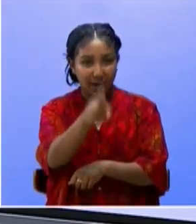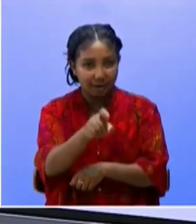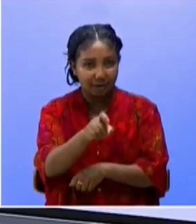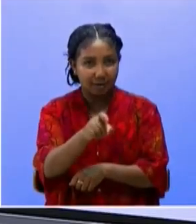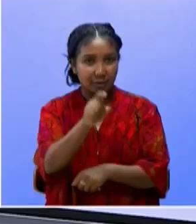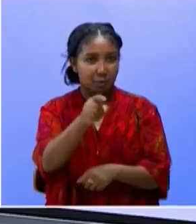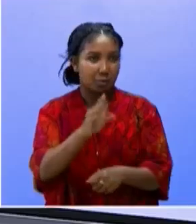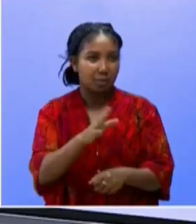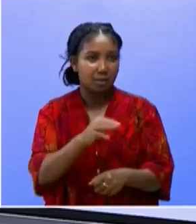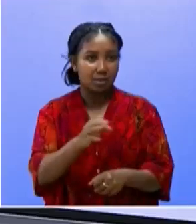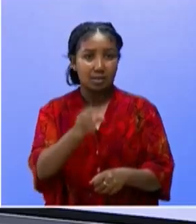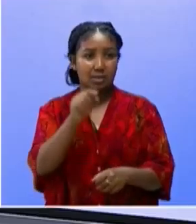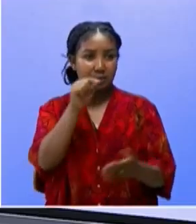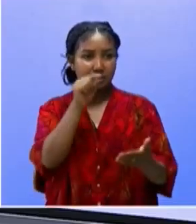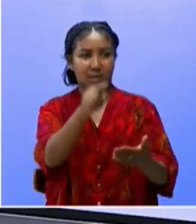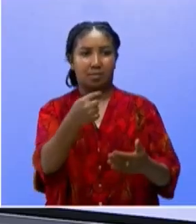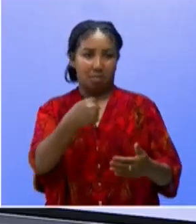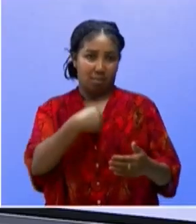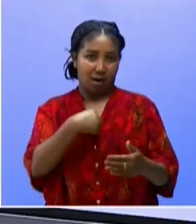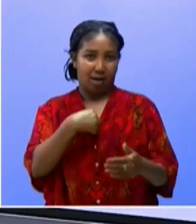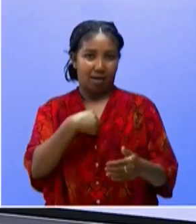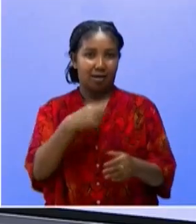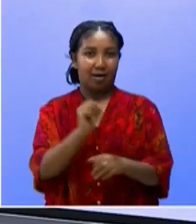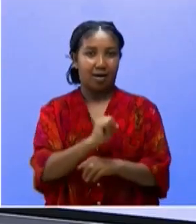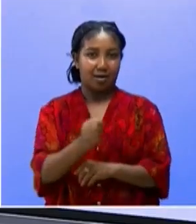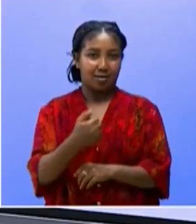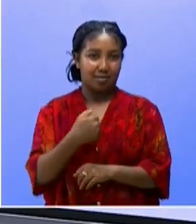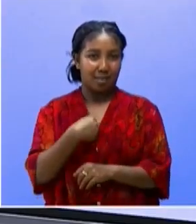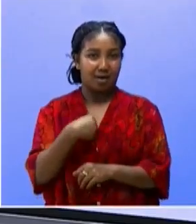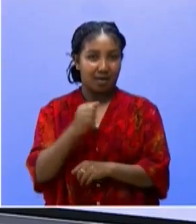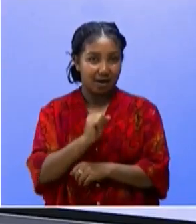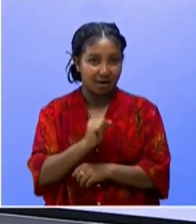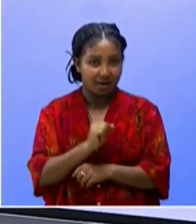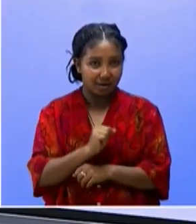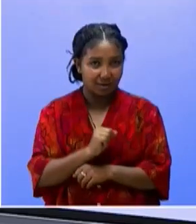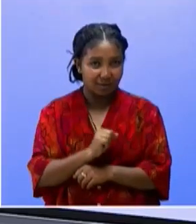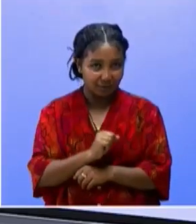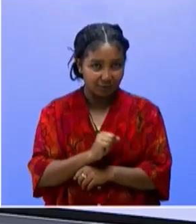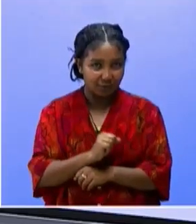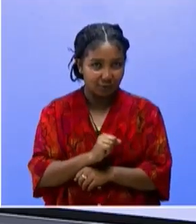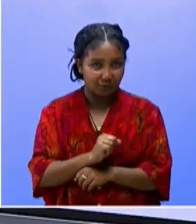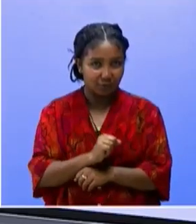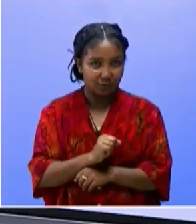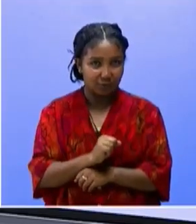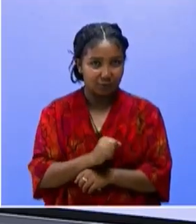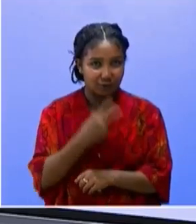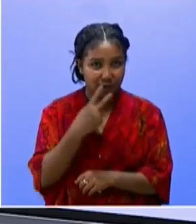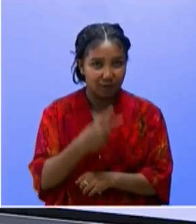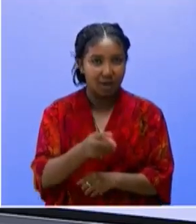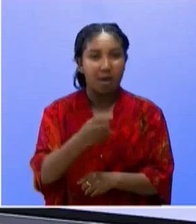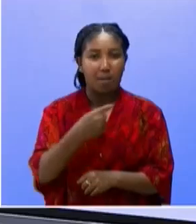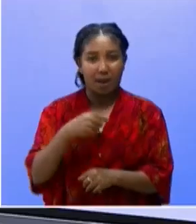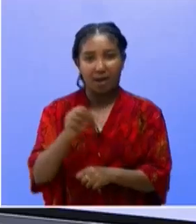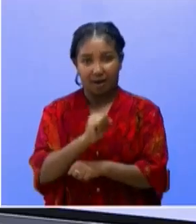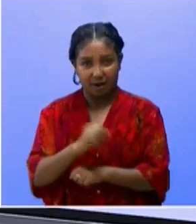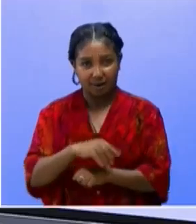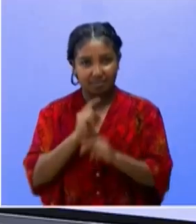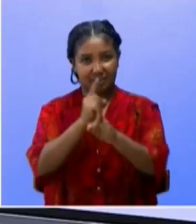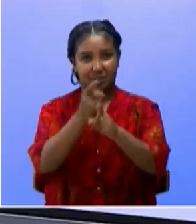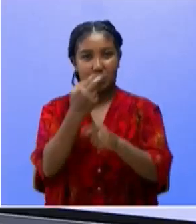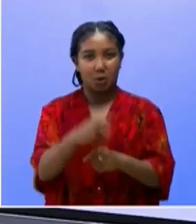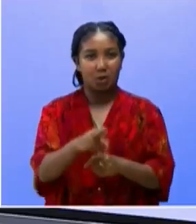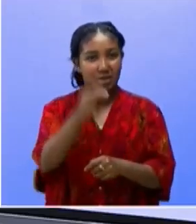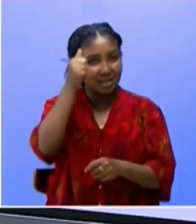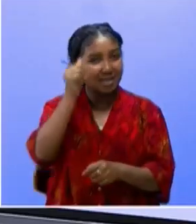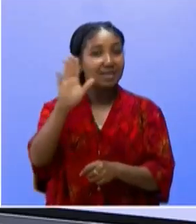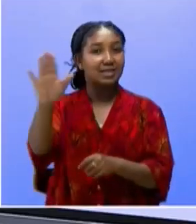might say that is my car. Now, didn't we make it specific? My car. Or